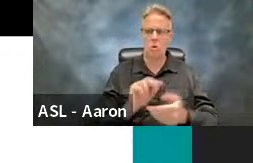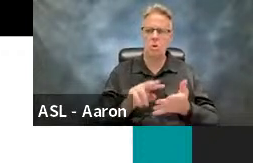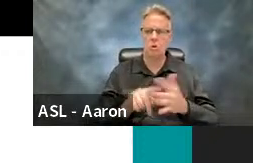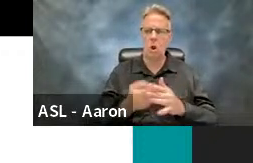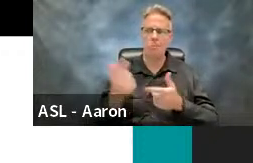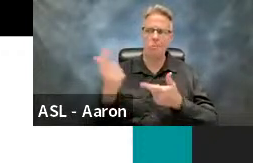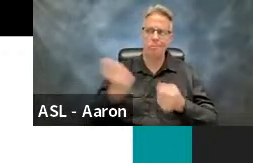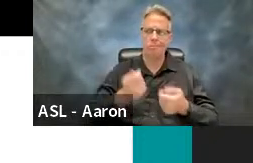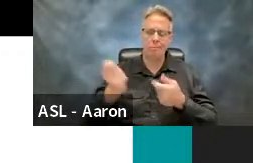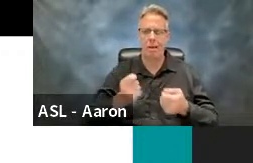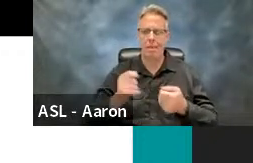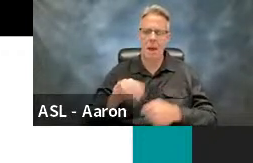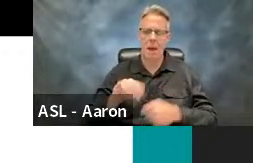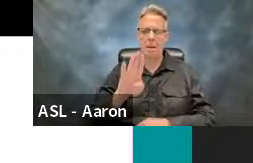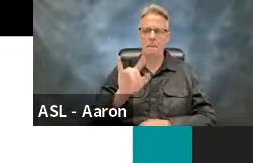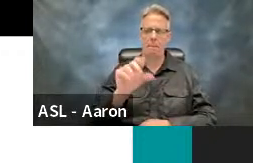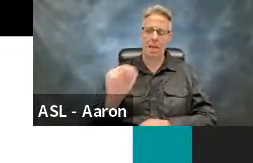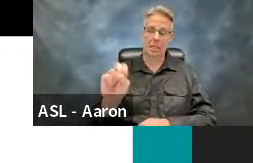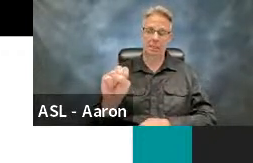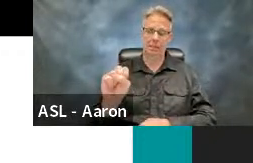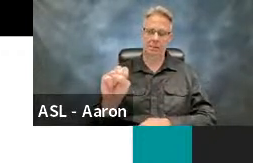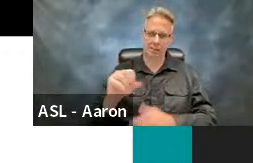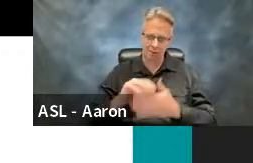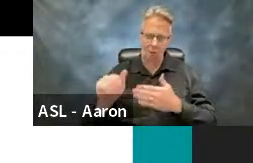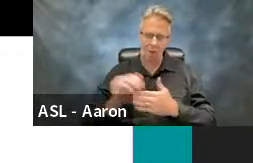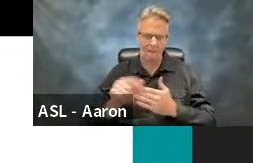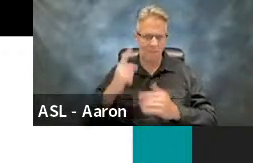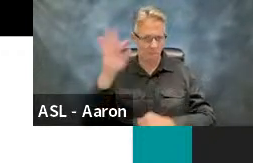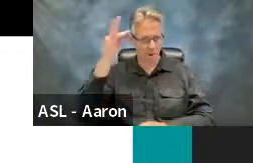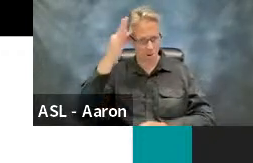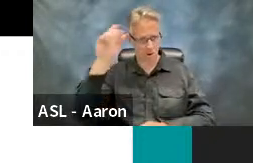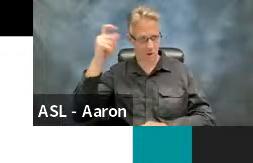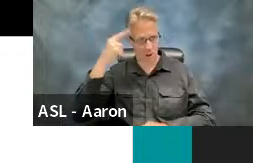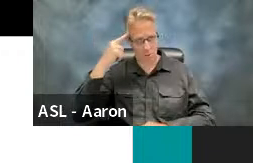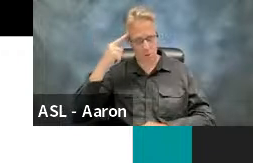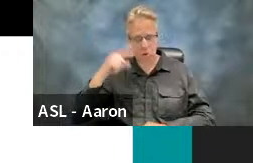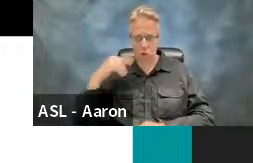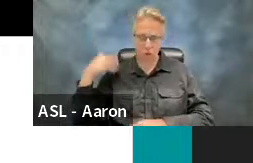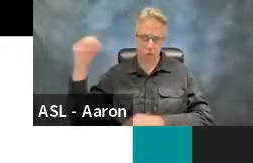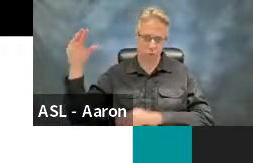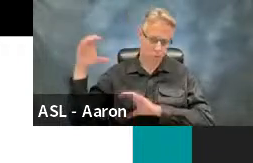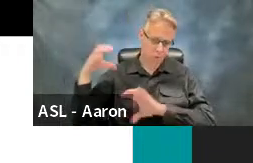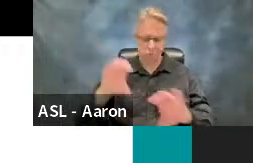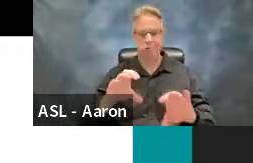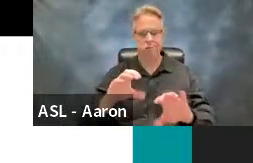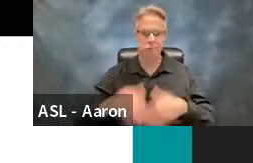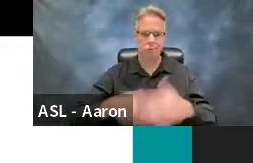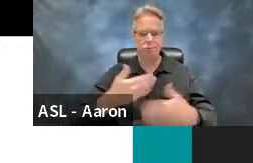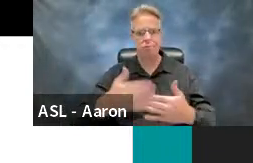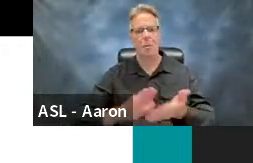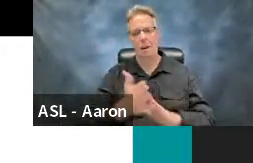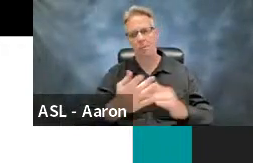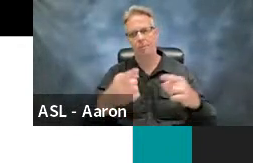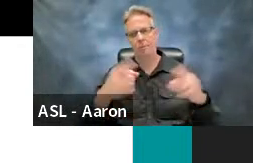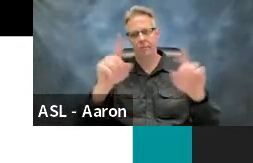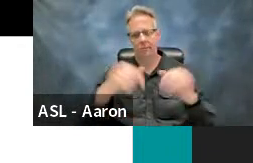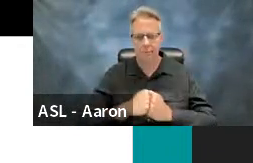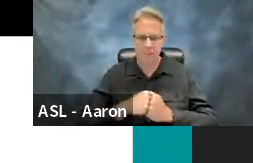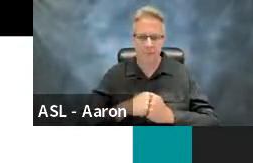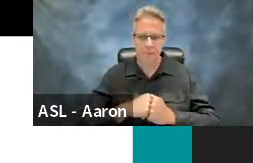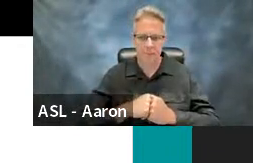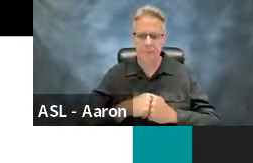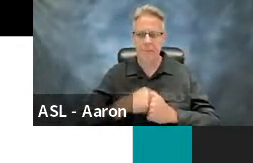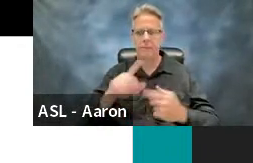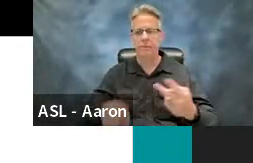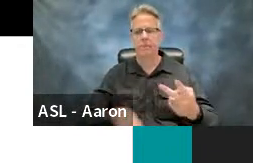the billions that are needed from the federal government to get this thing done. So the second thing is